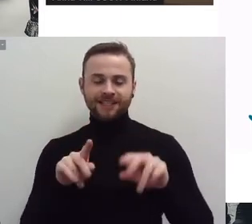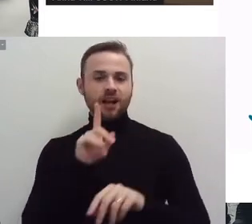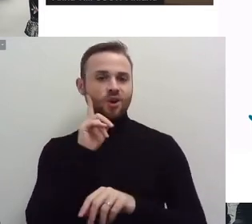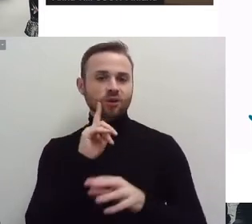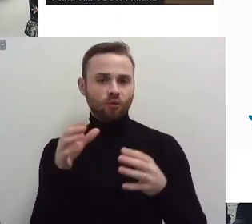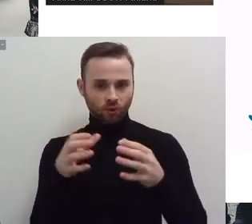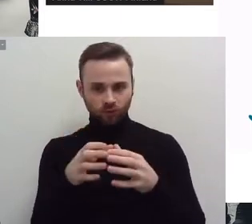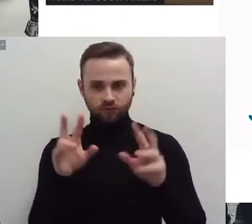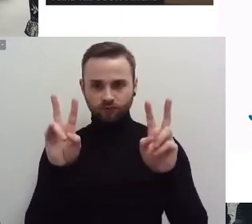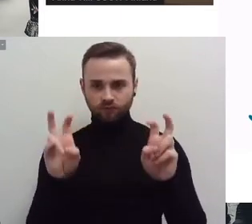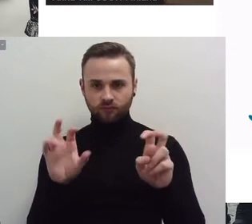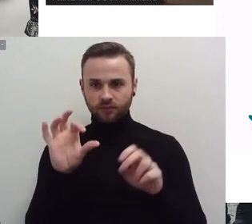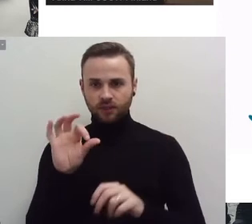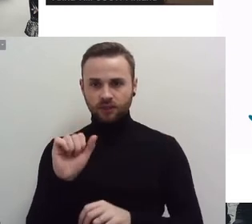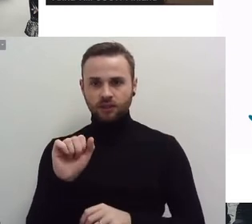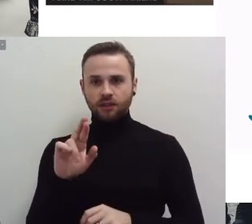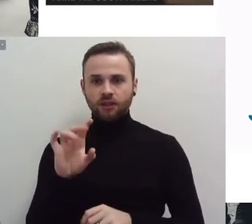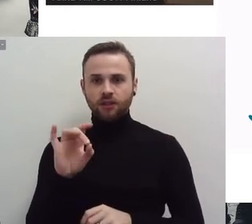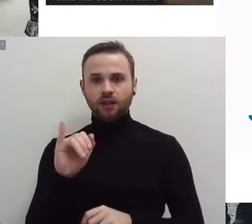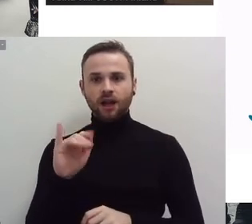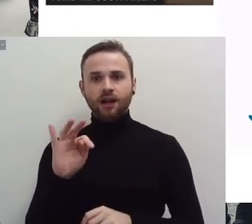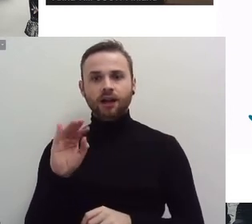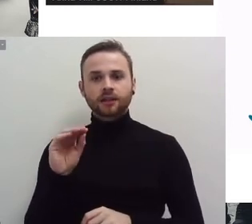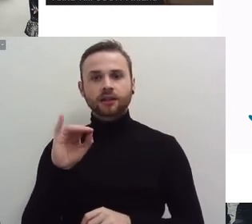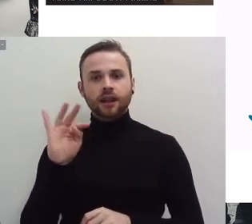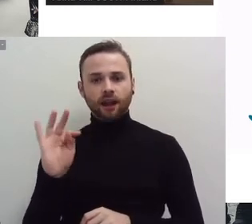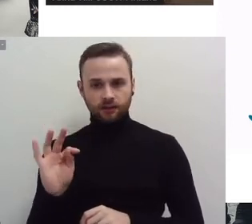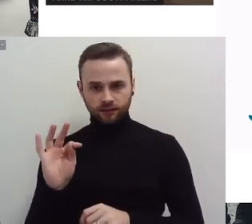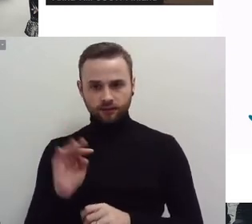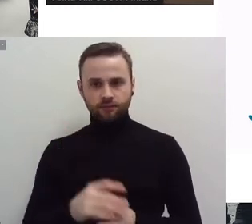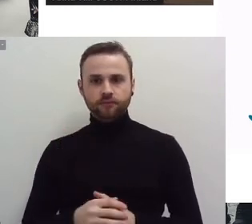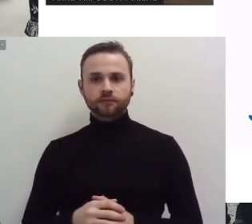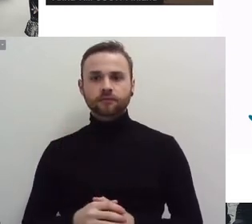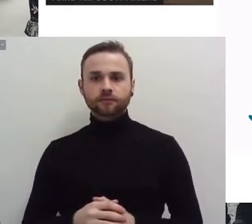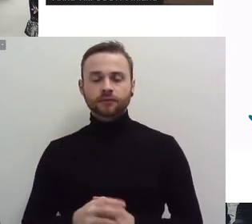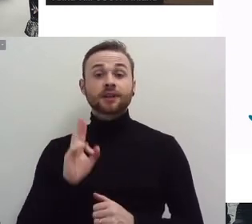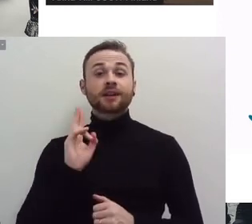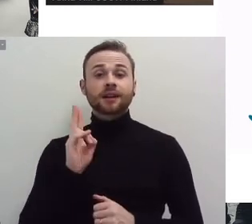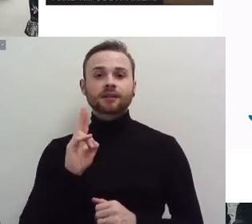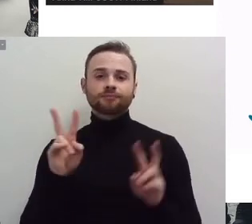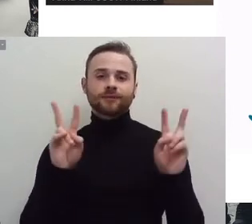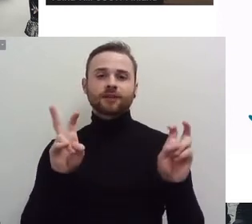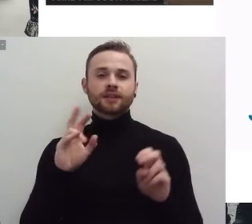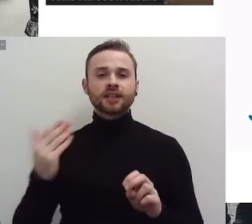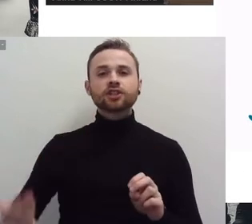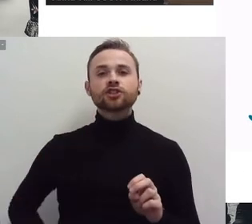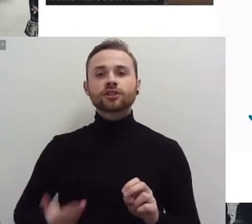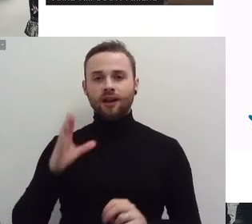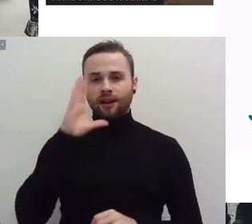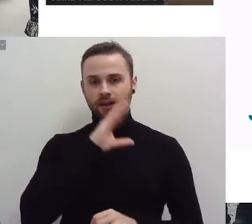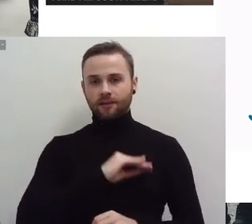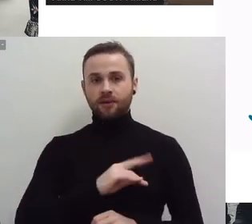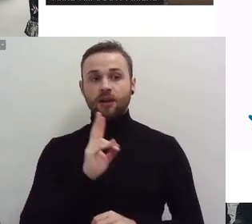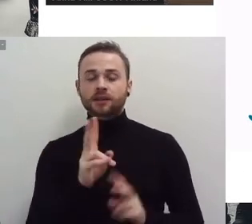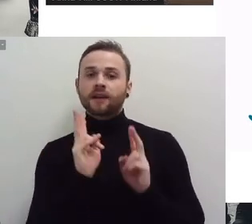a change. And it offers an opportunity to young people to